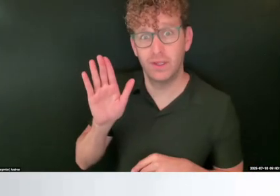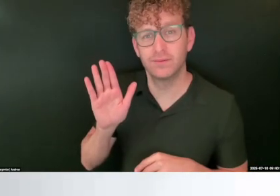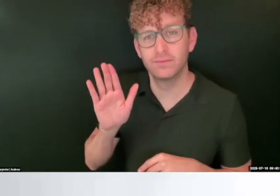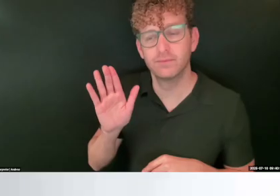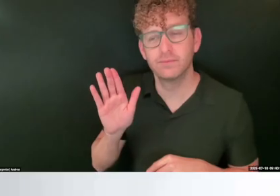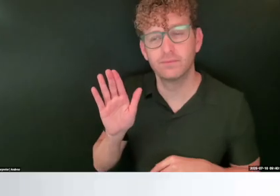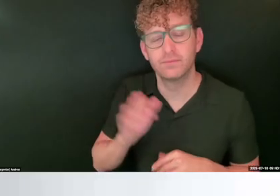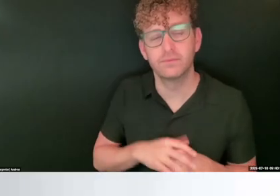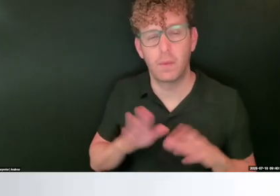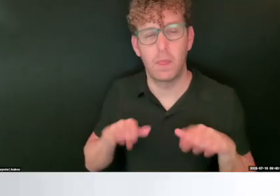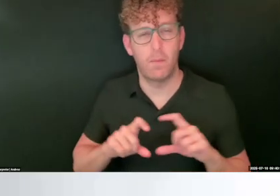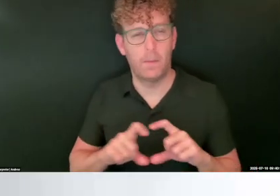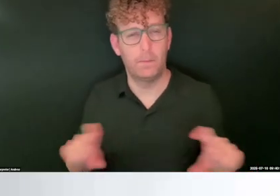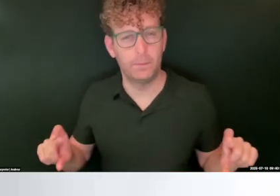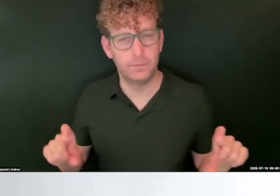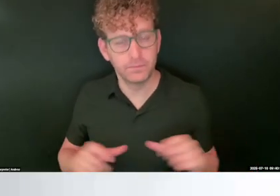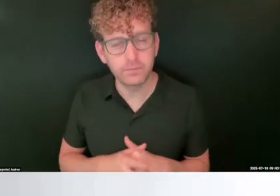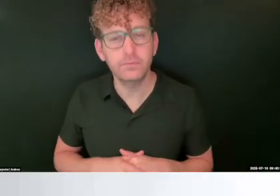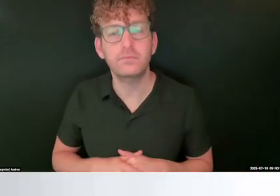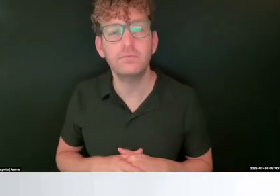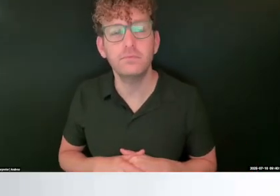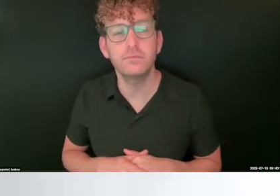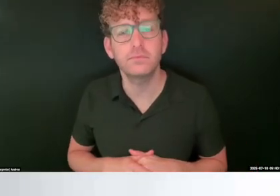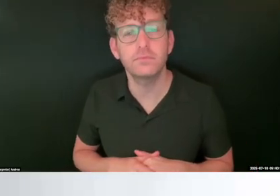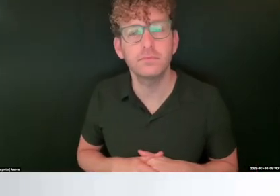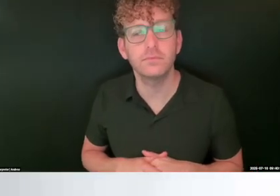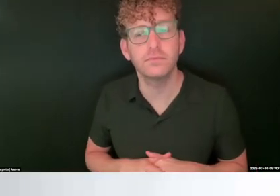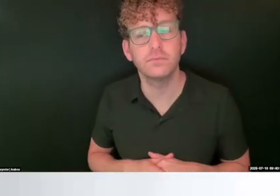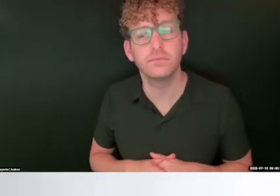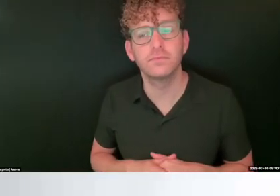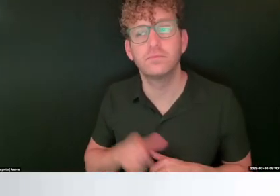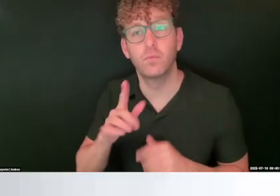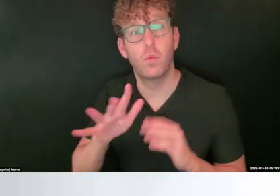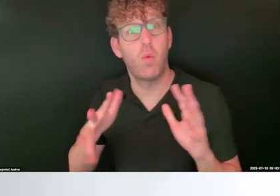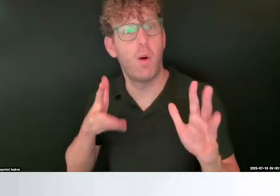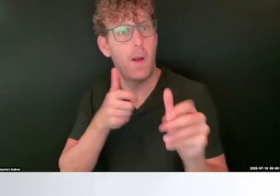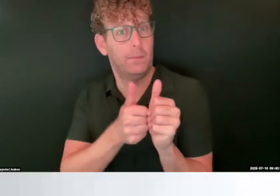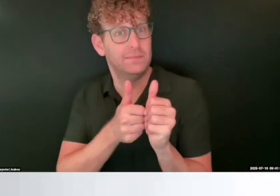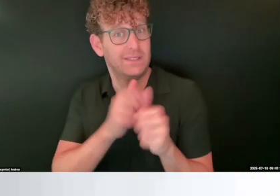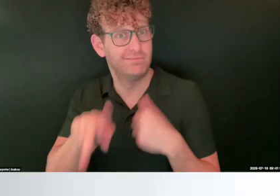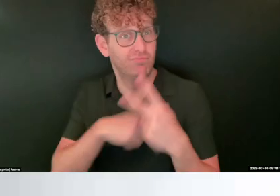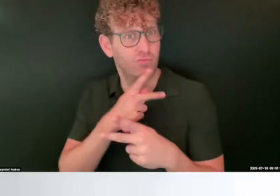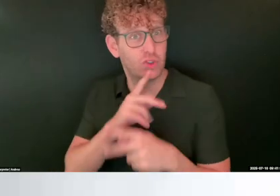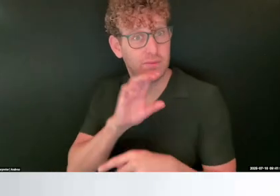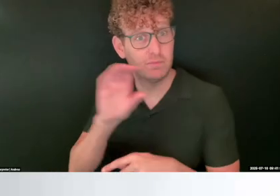on the Raise Hand option on the Zoom navigation bar under the Participants tab. If